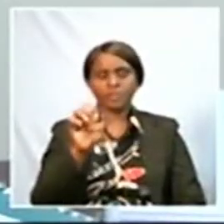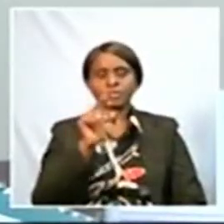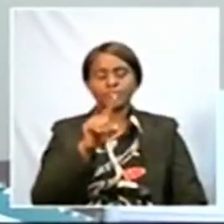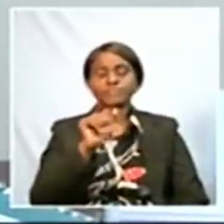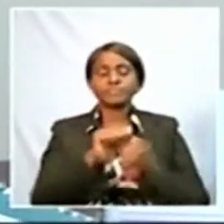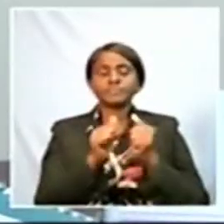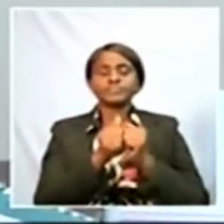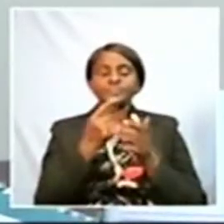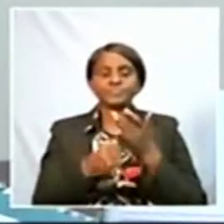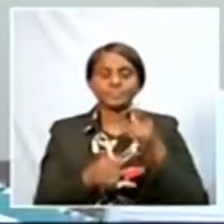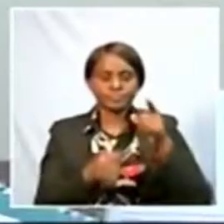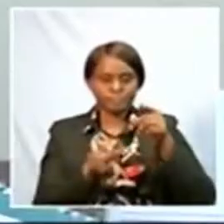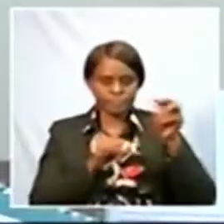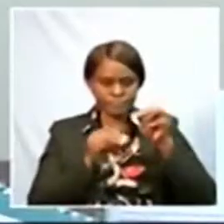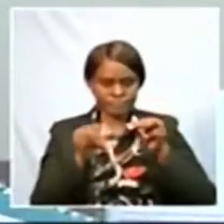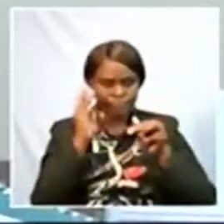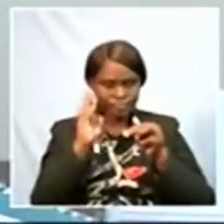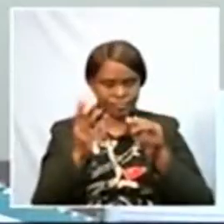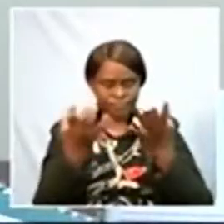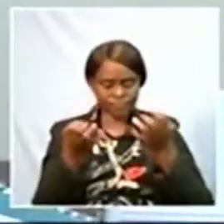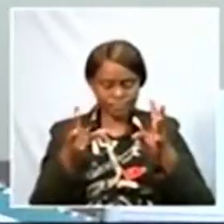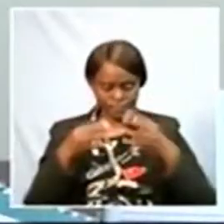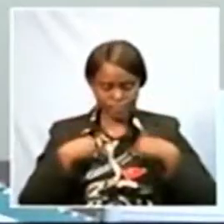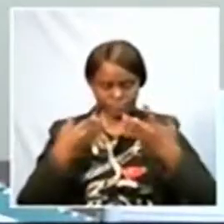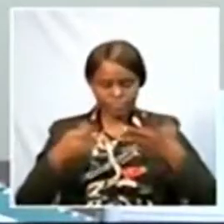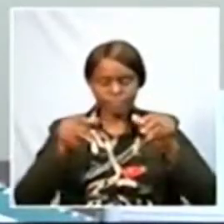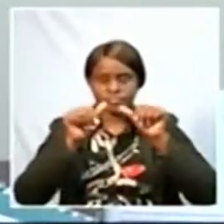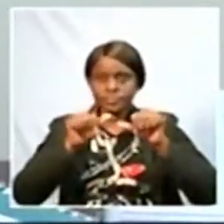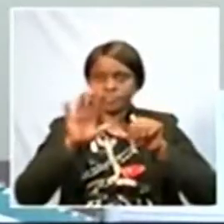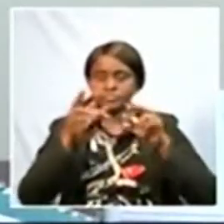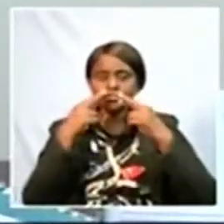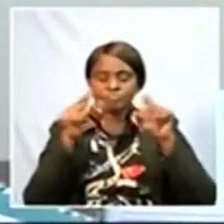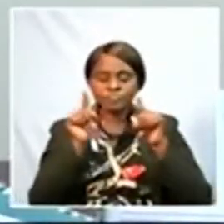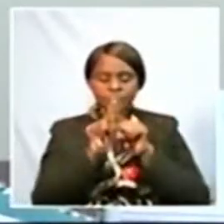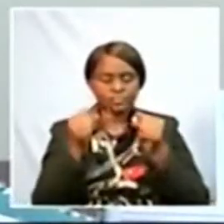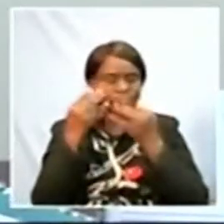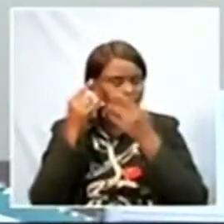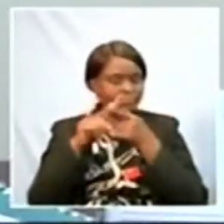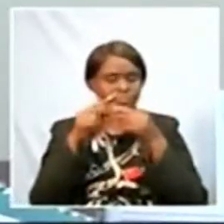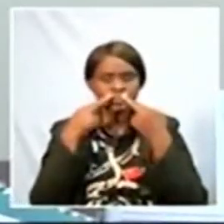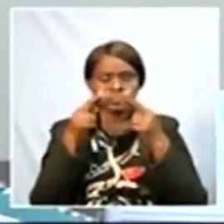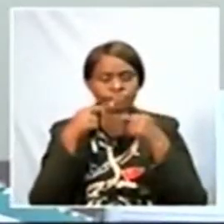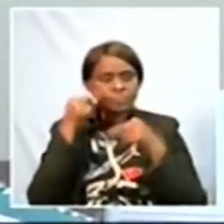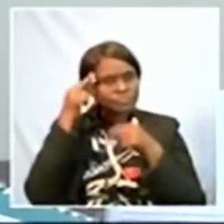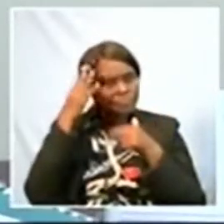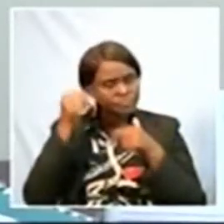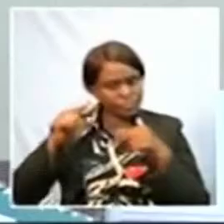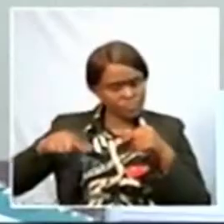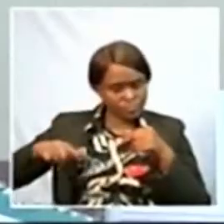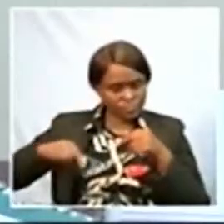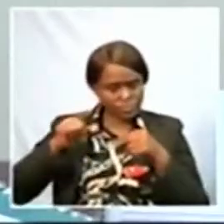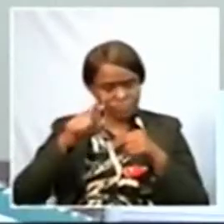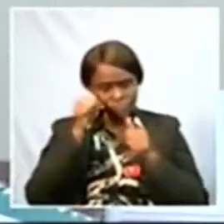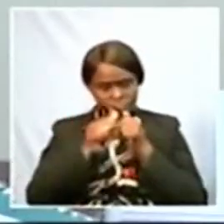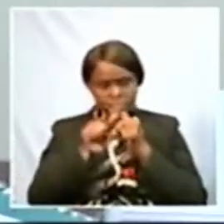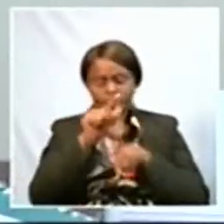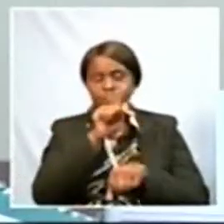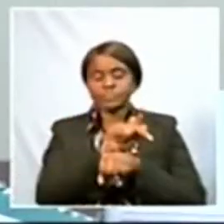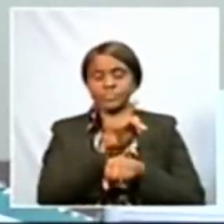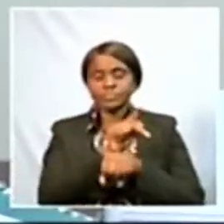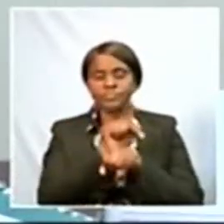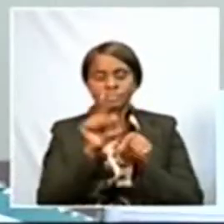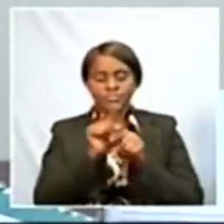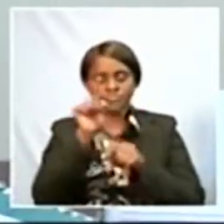query. Management would like to acknowledge the auditor's findings and wishes to state that the reasons for the delay was that the project